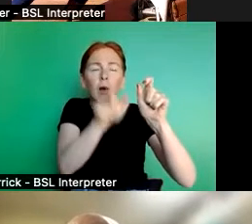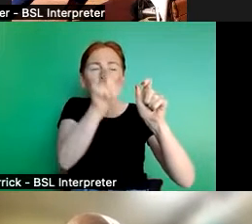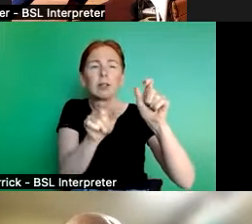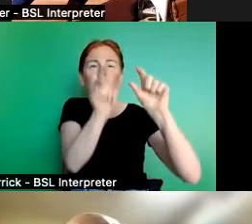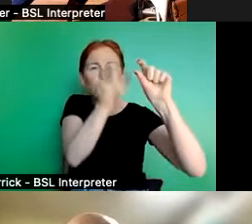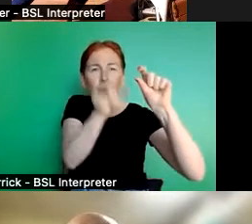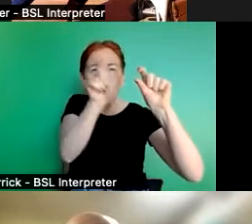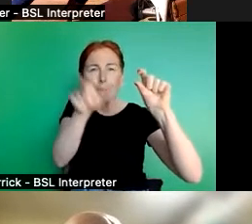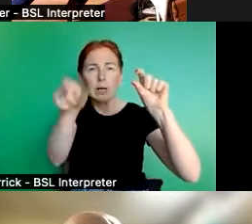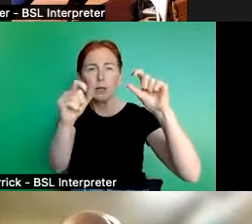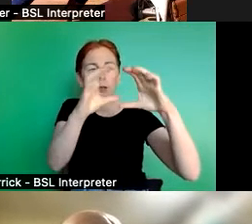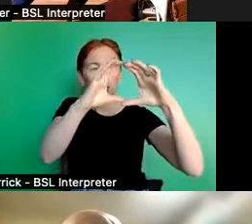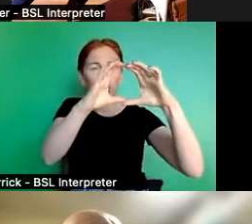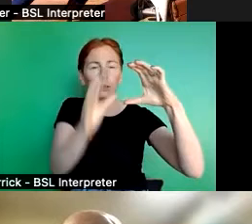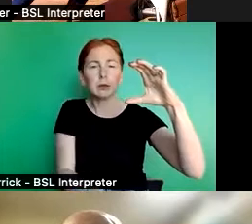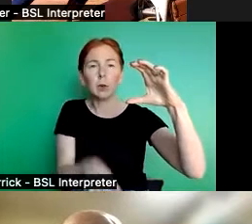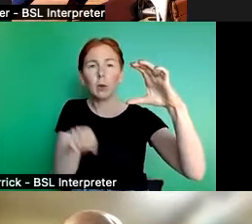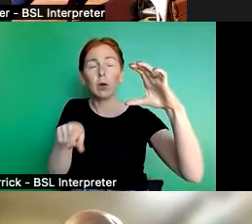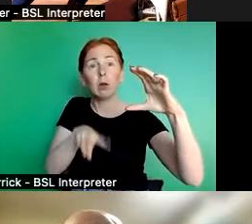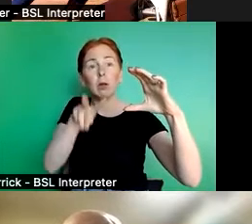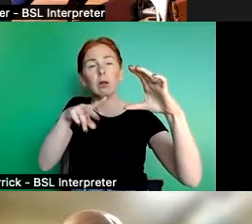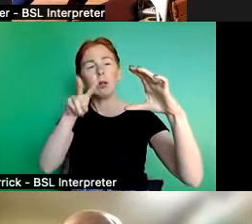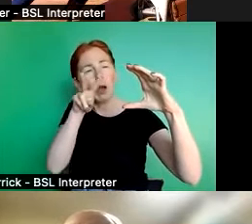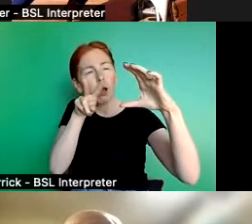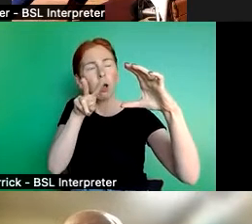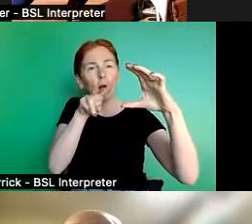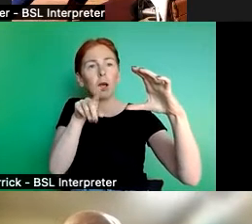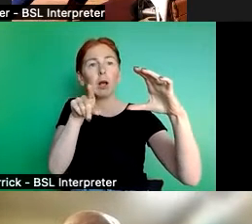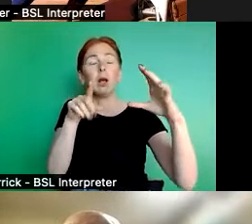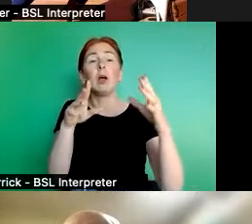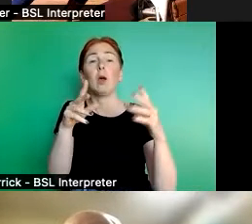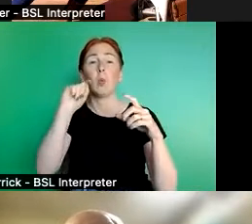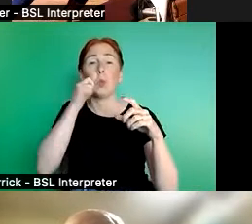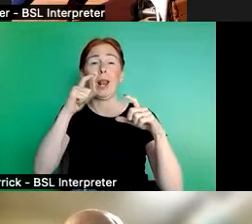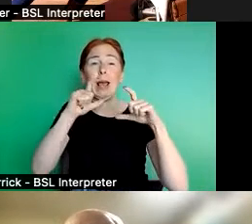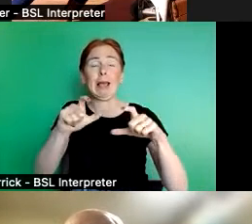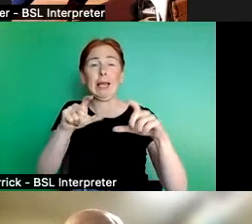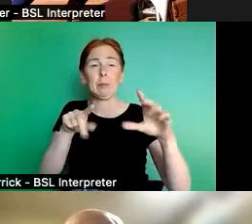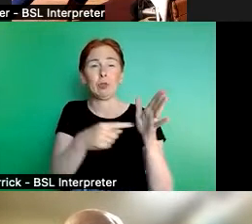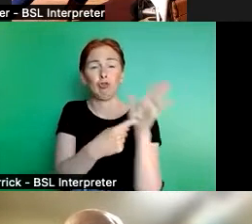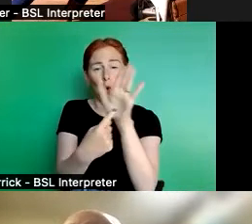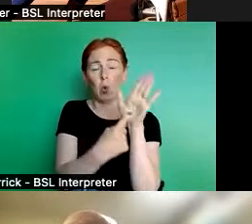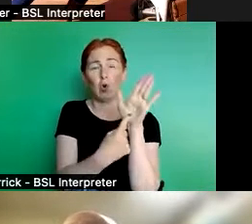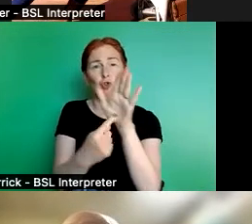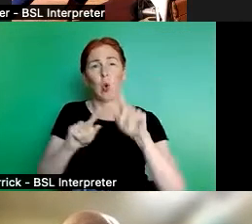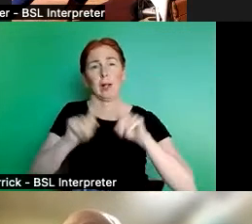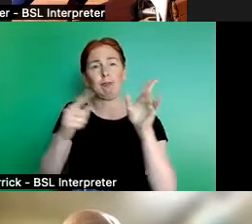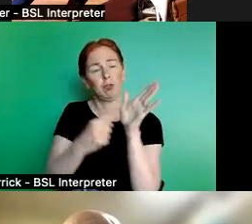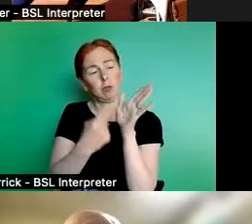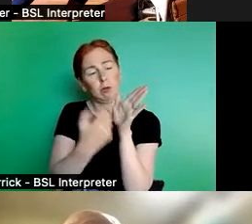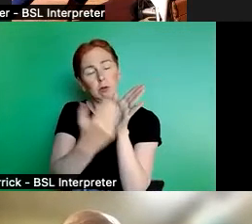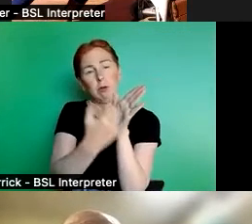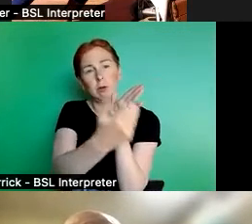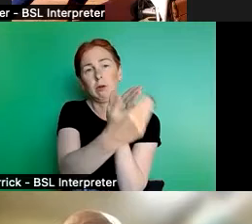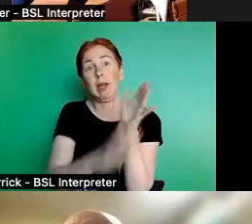stripes until they cannot distinguish between the boring end of the card and the striped end of the card. And that